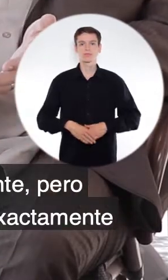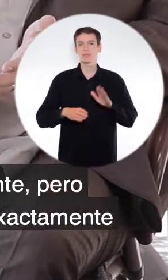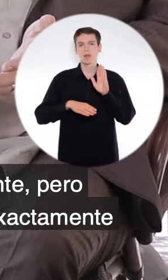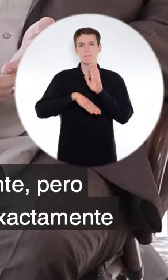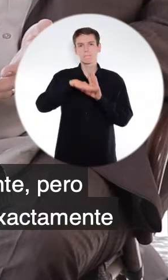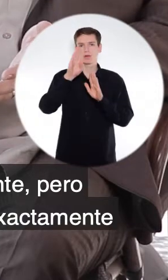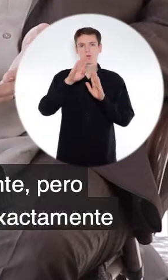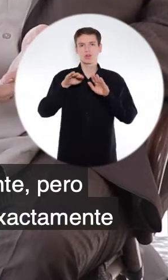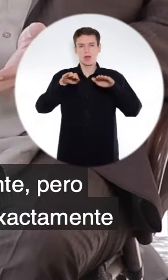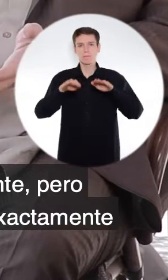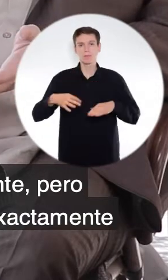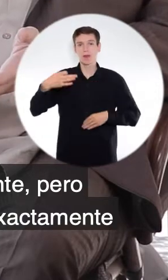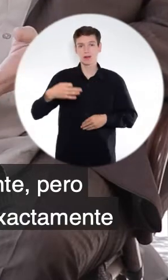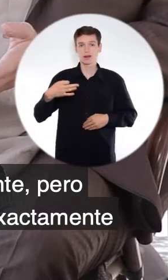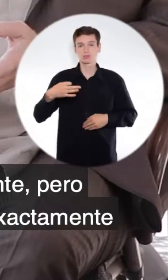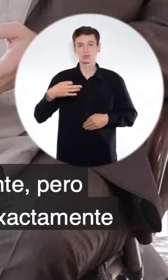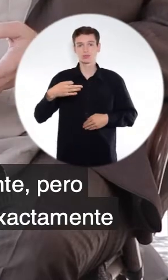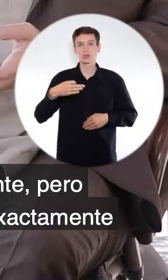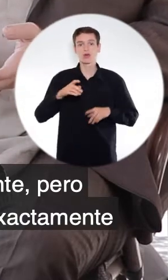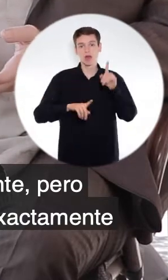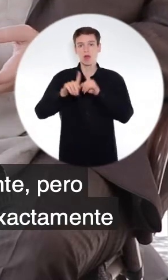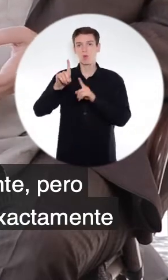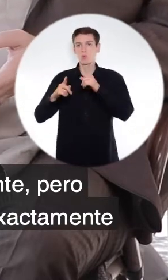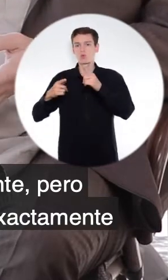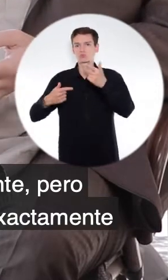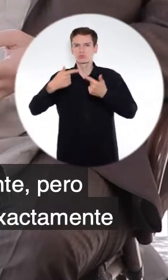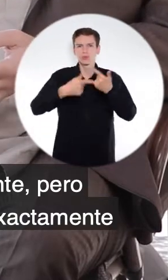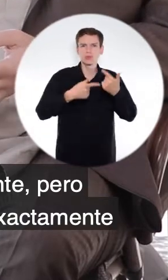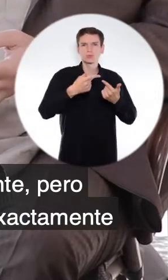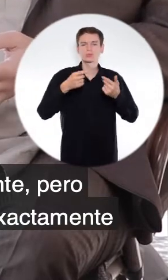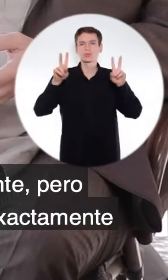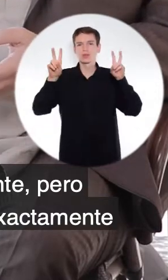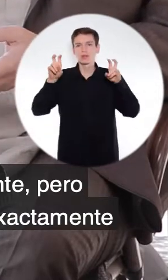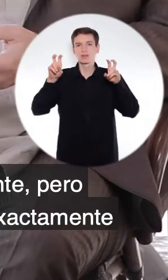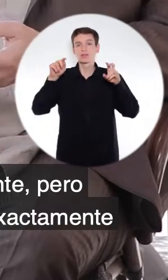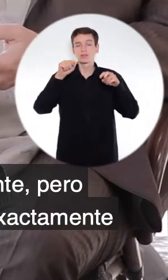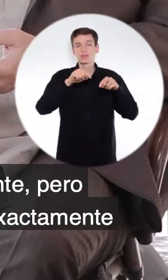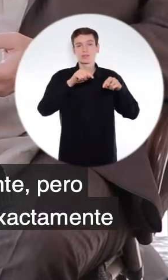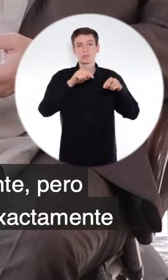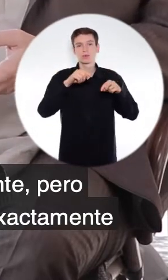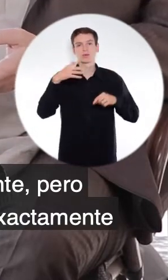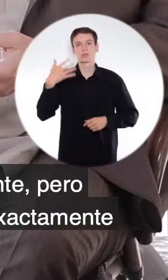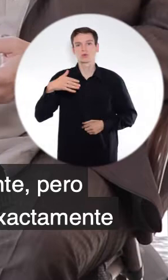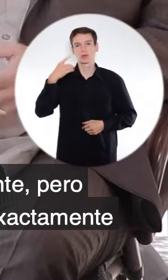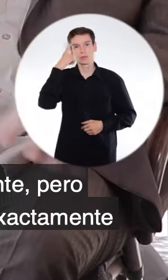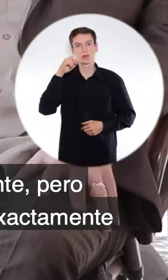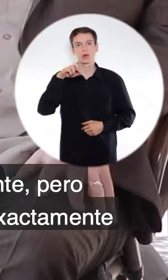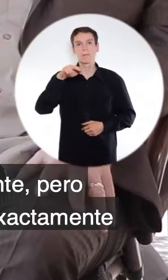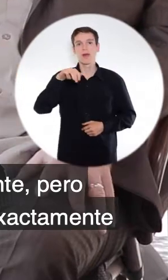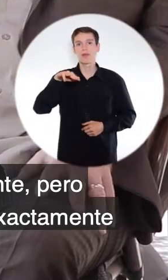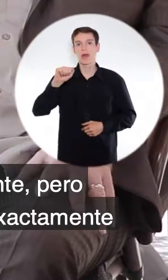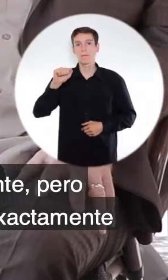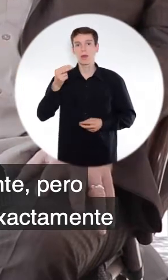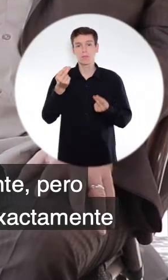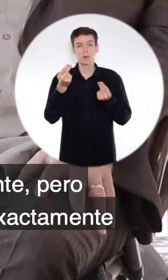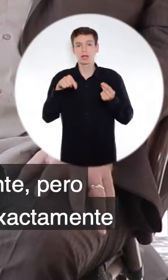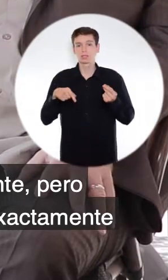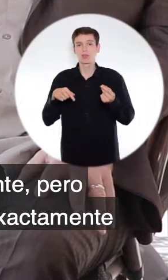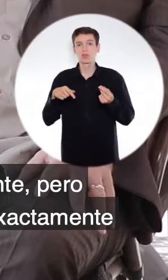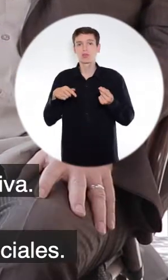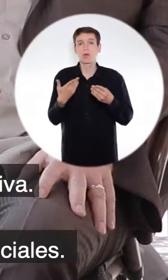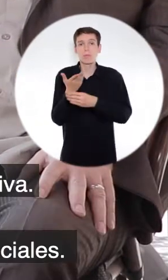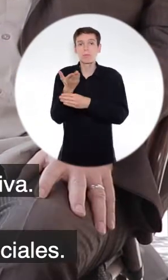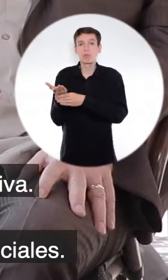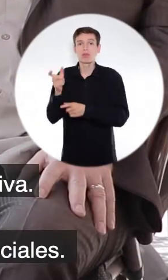symbolic discussion is part of it, but even more important in Panama are the social demands of exactly the same type that we see here in